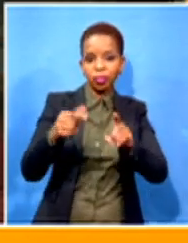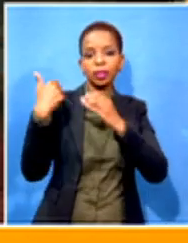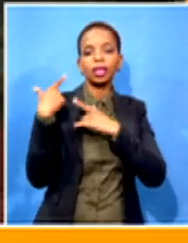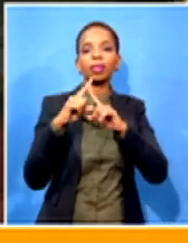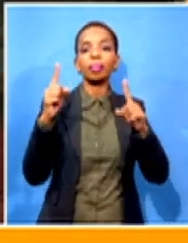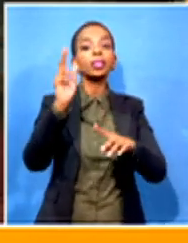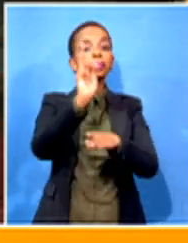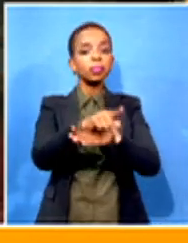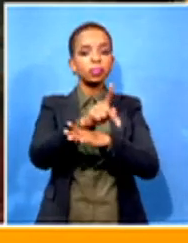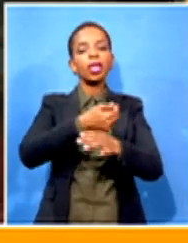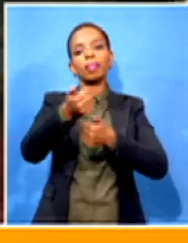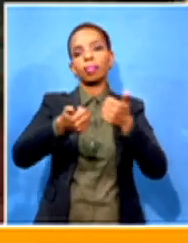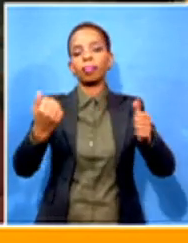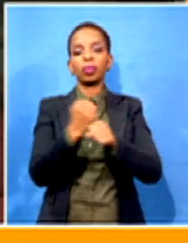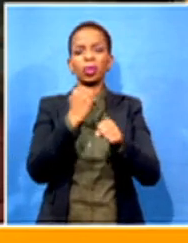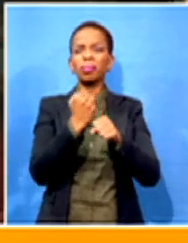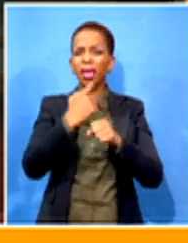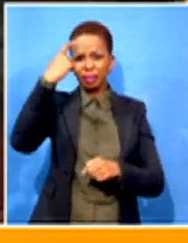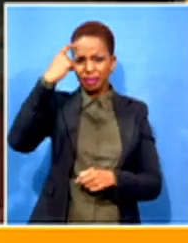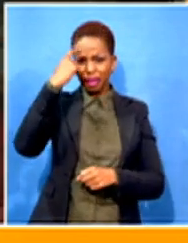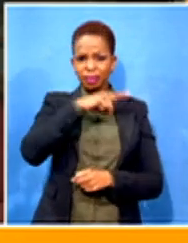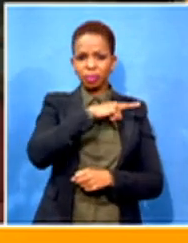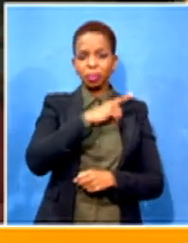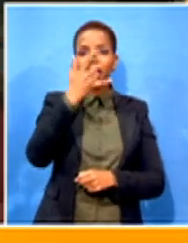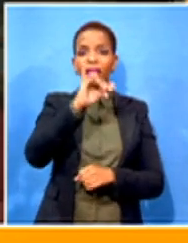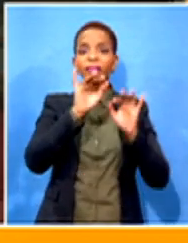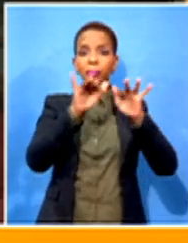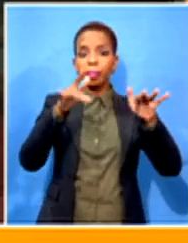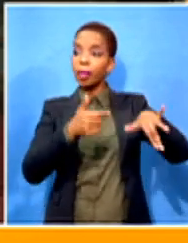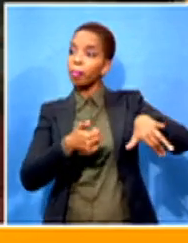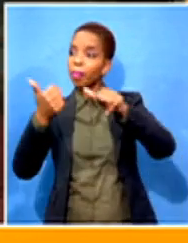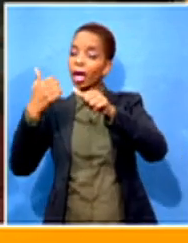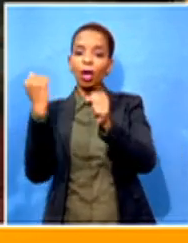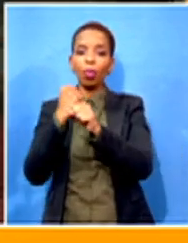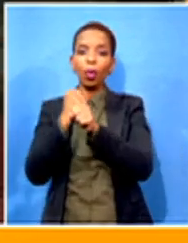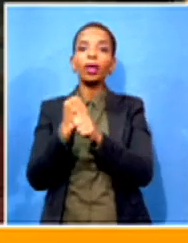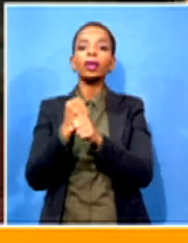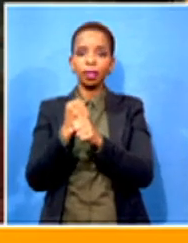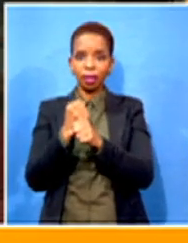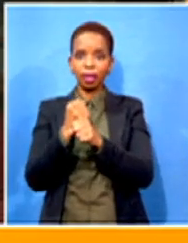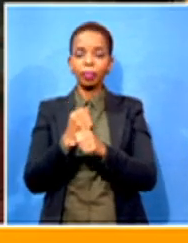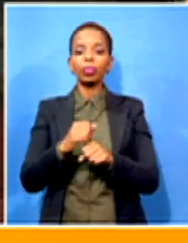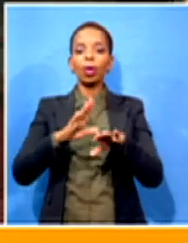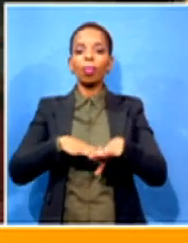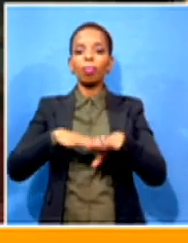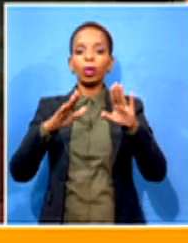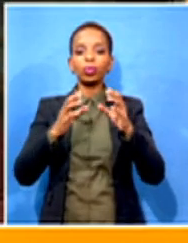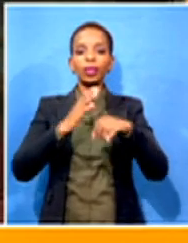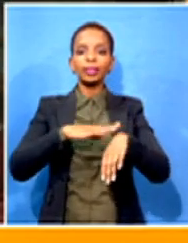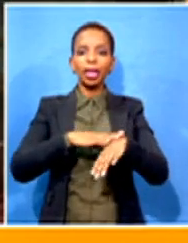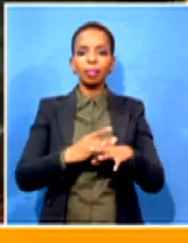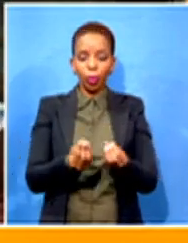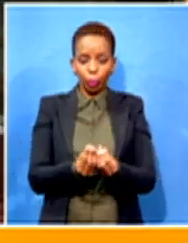to go back. And it makes perfect sense, given that if people are going back, and oftentimes the younger kids are left at